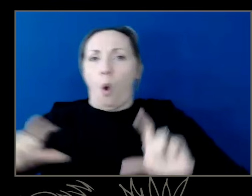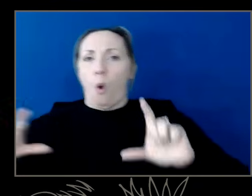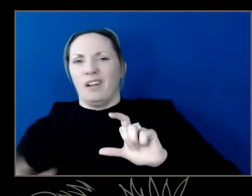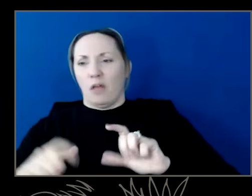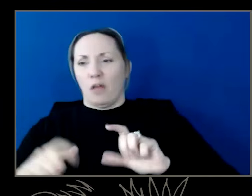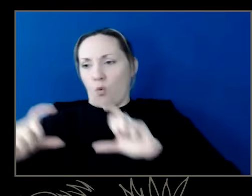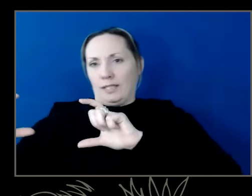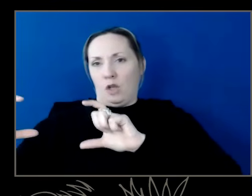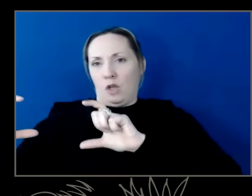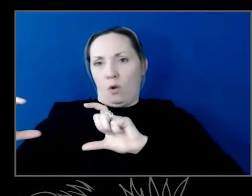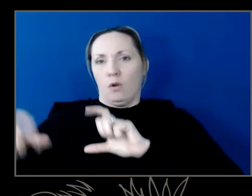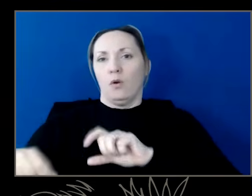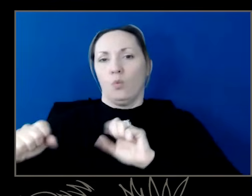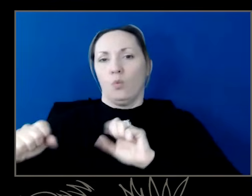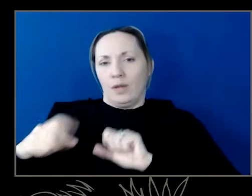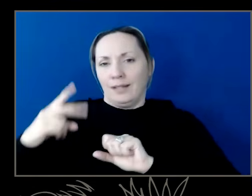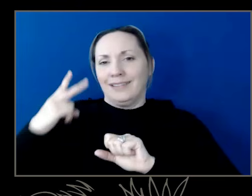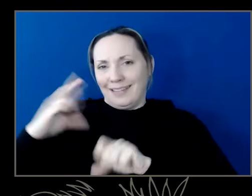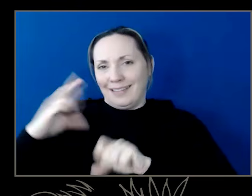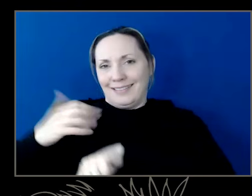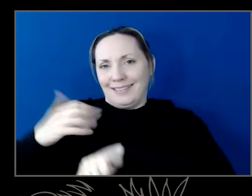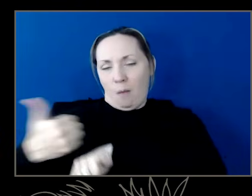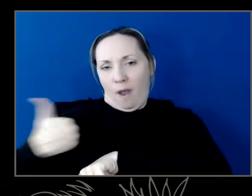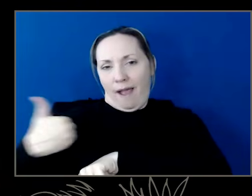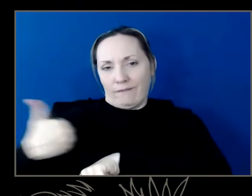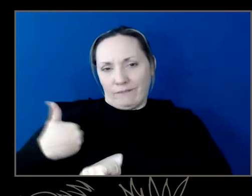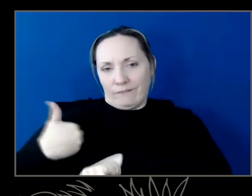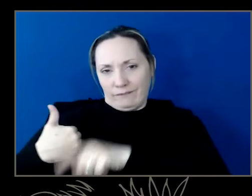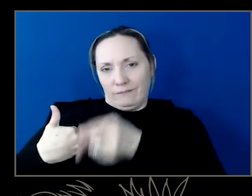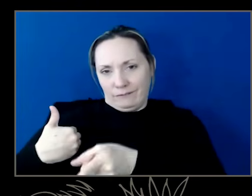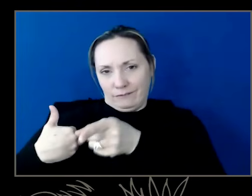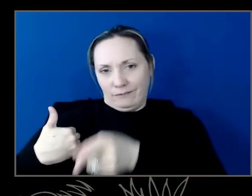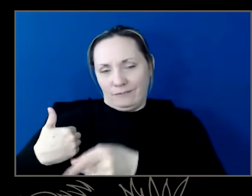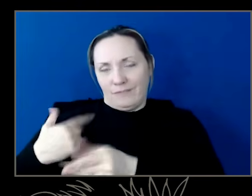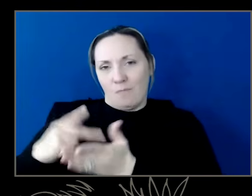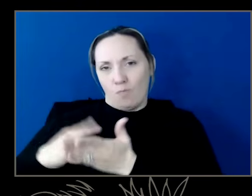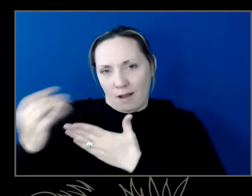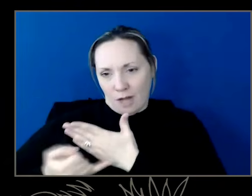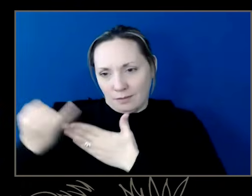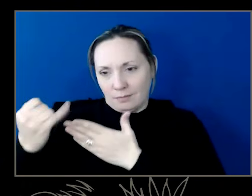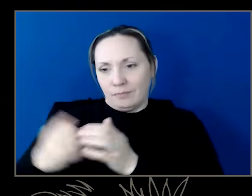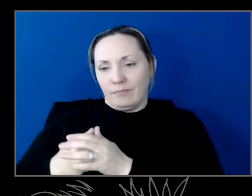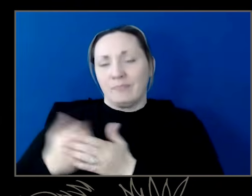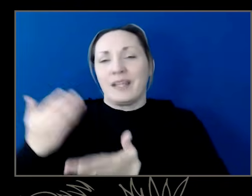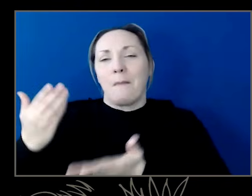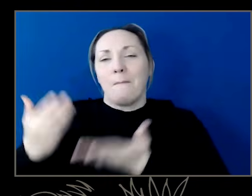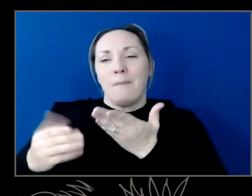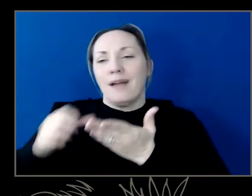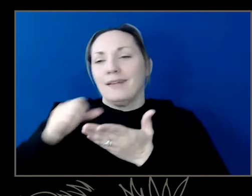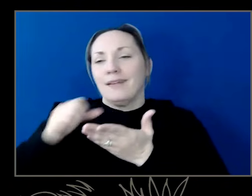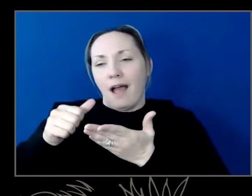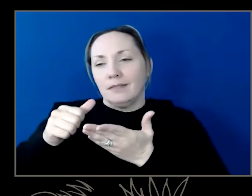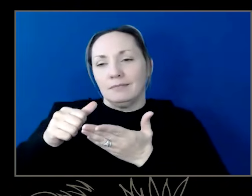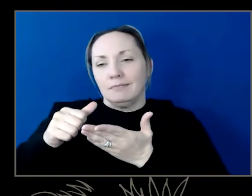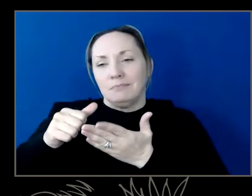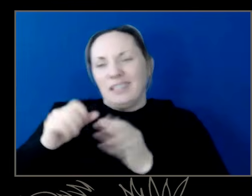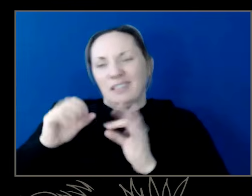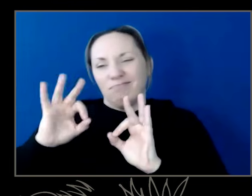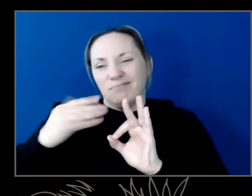in here, we're going to see that the setup that we have in this project might not be